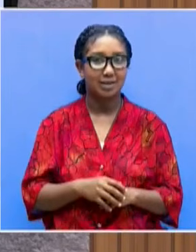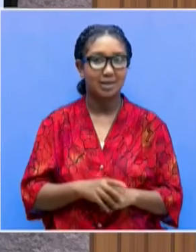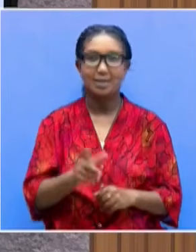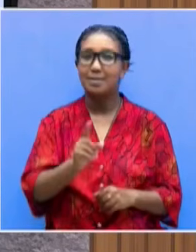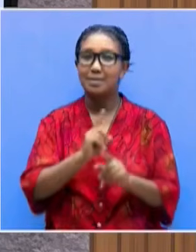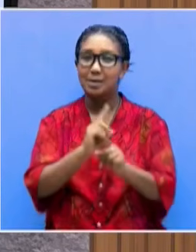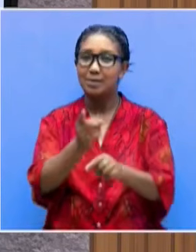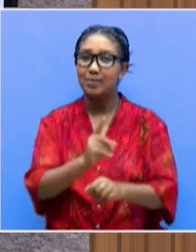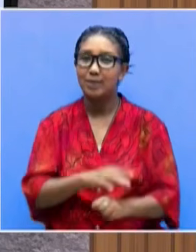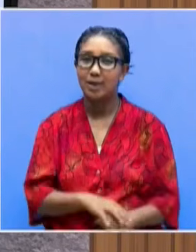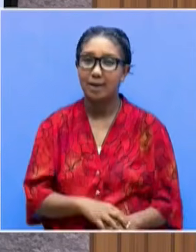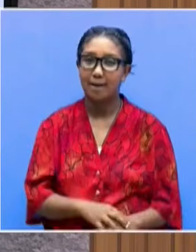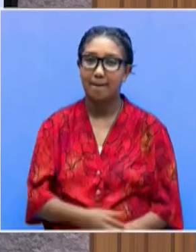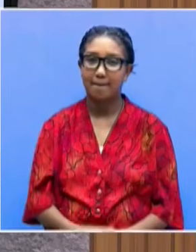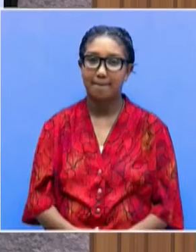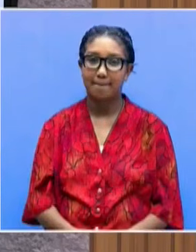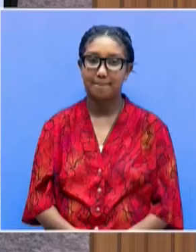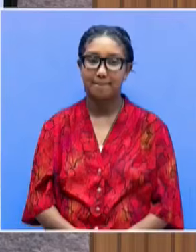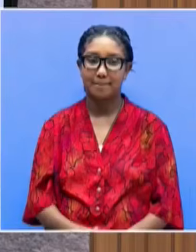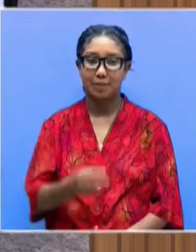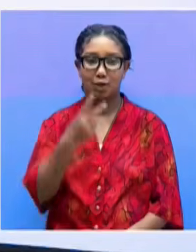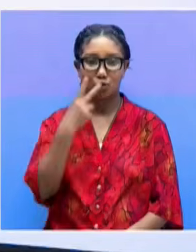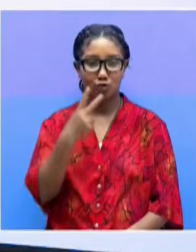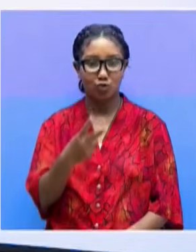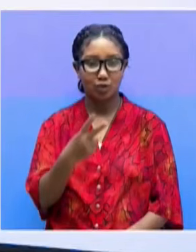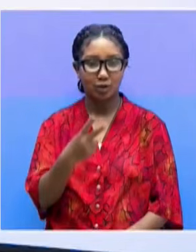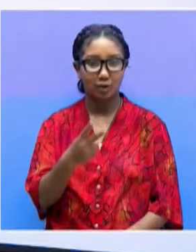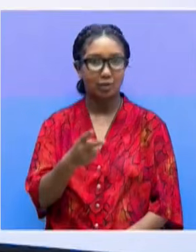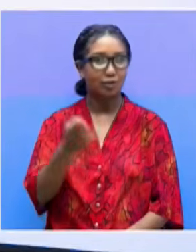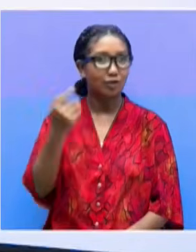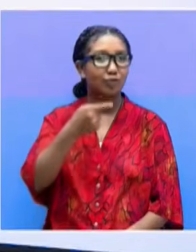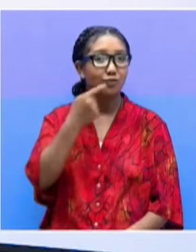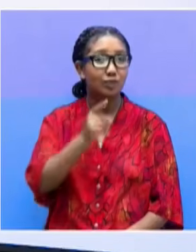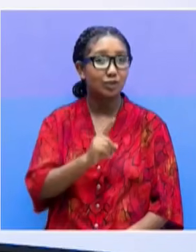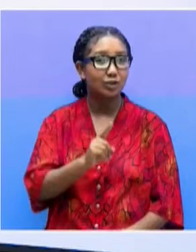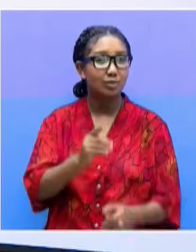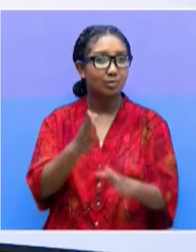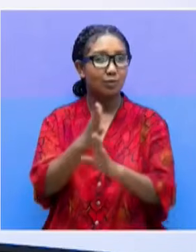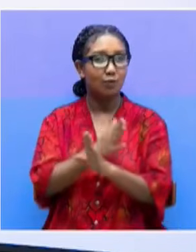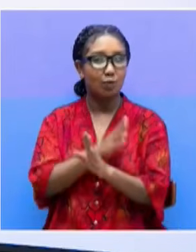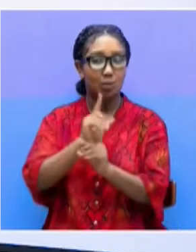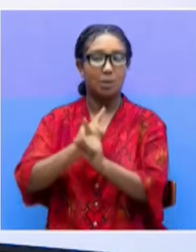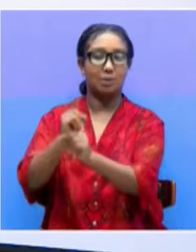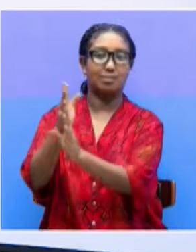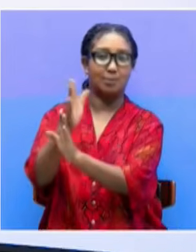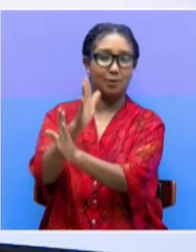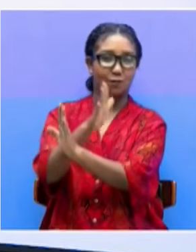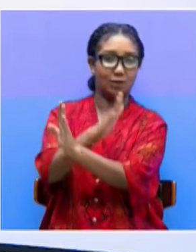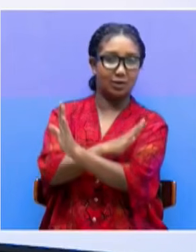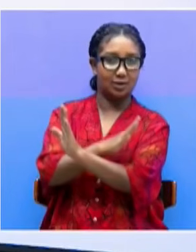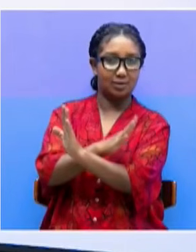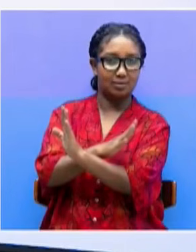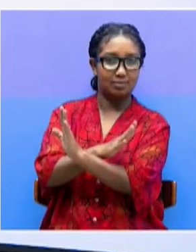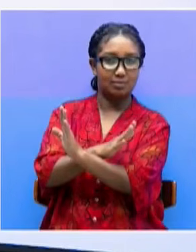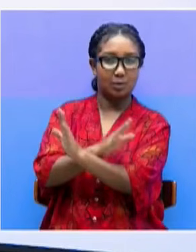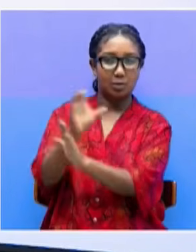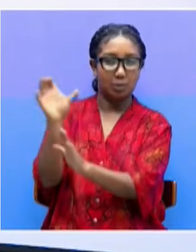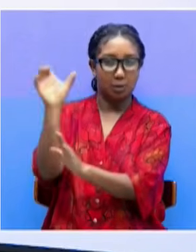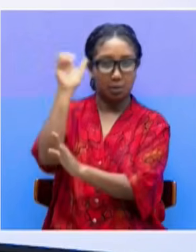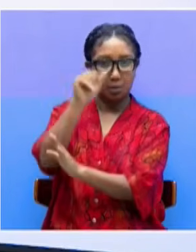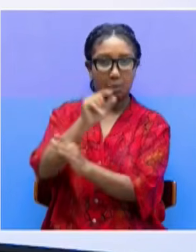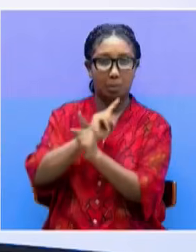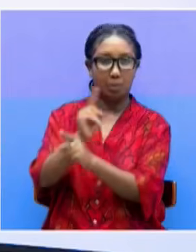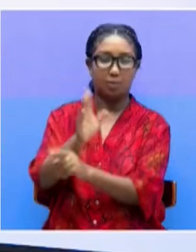do? Yeah? Look, what do I tell you? Before you go to the answer, before you rush to the